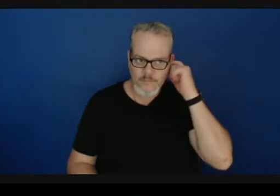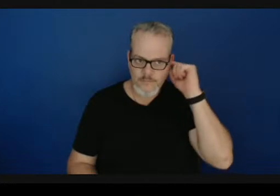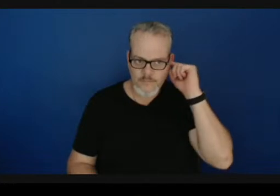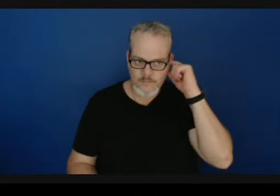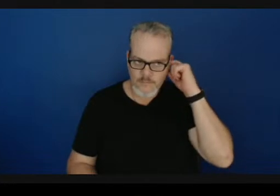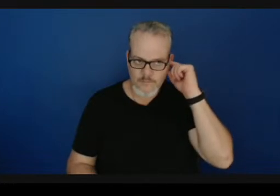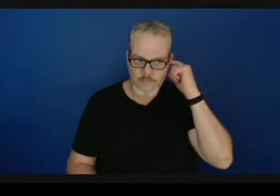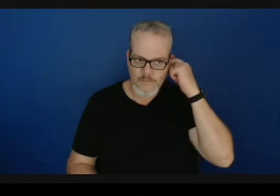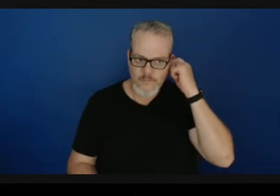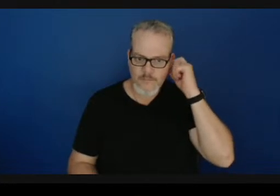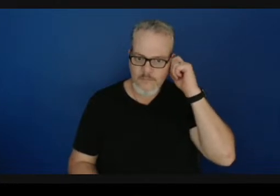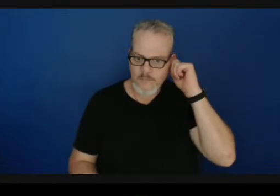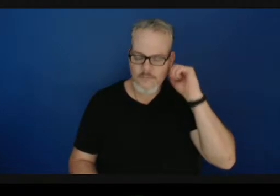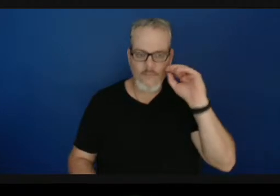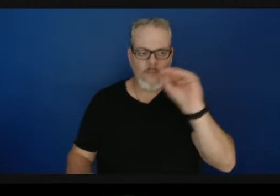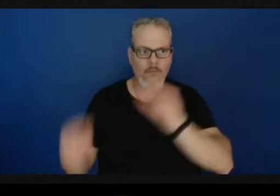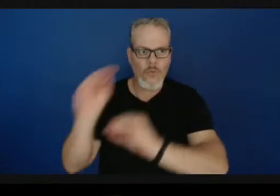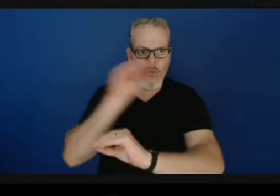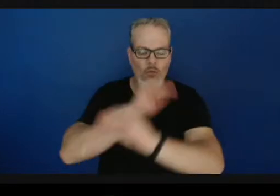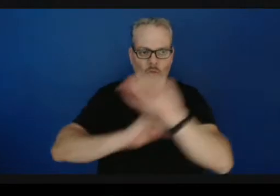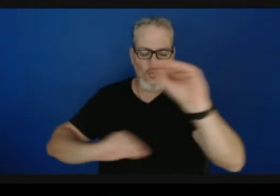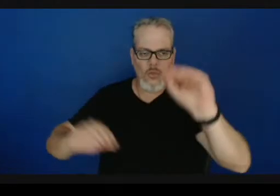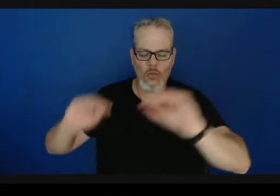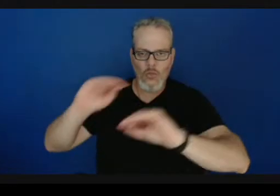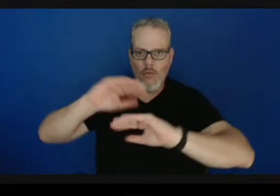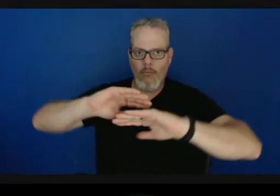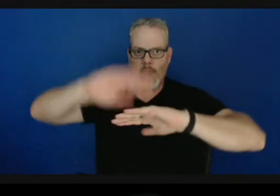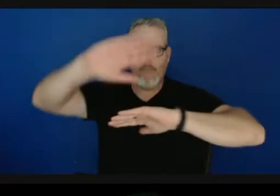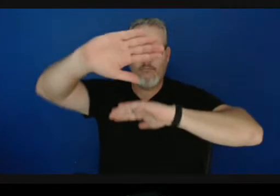Do a little shuffle and we're back.